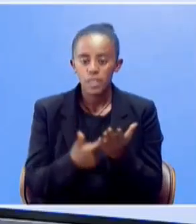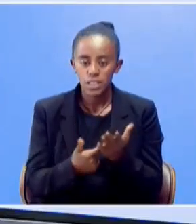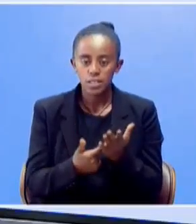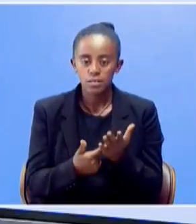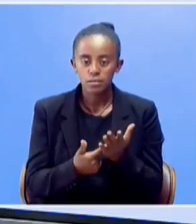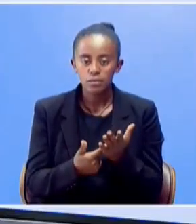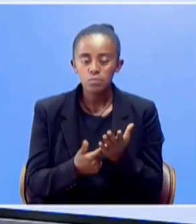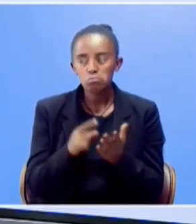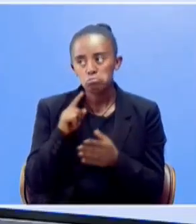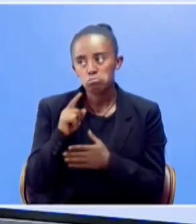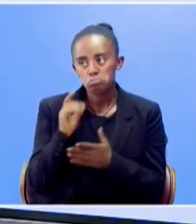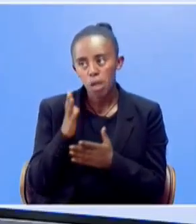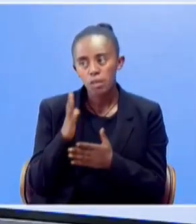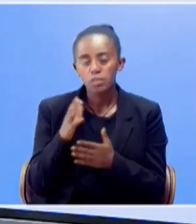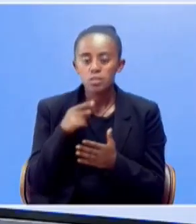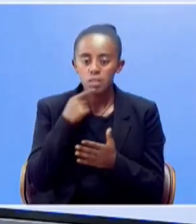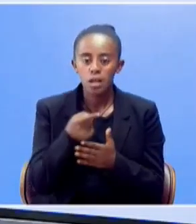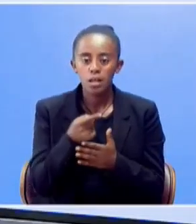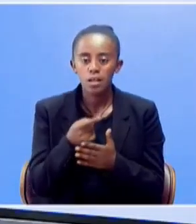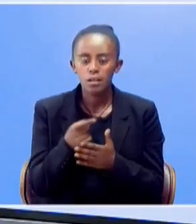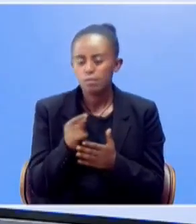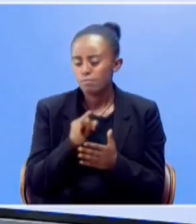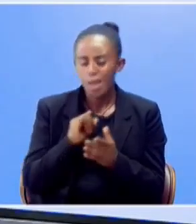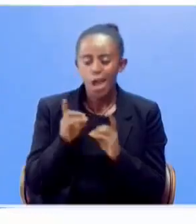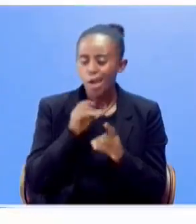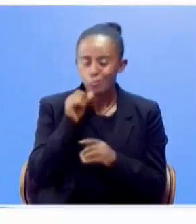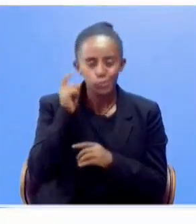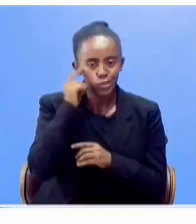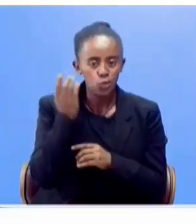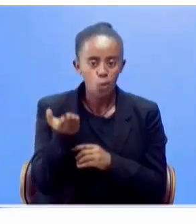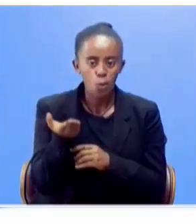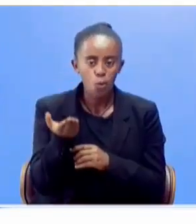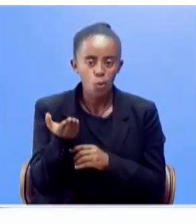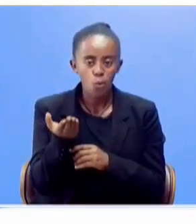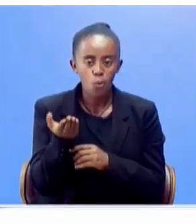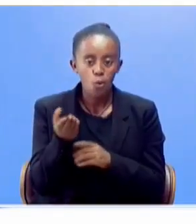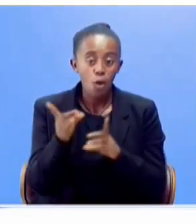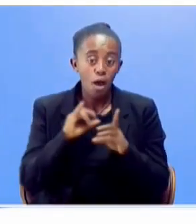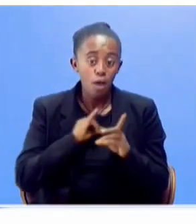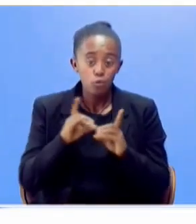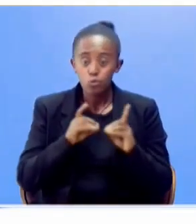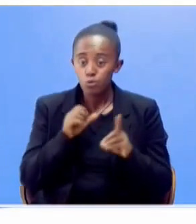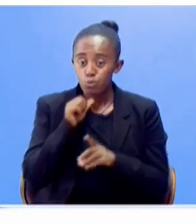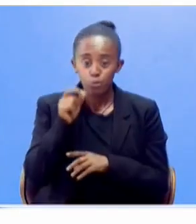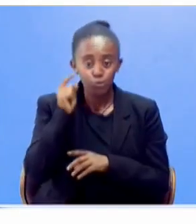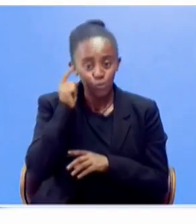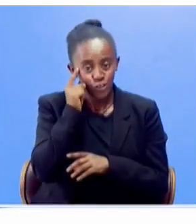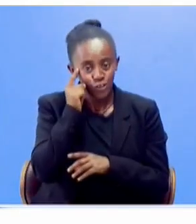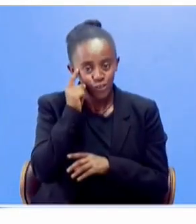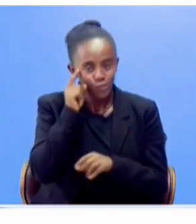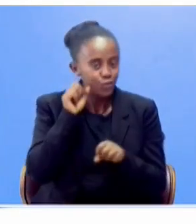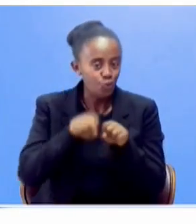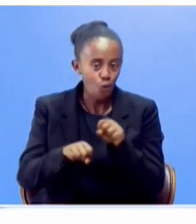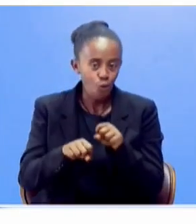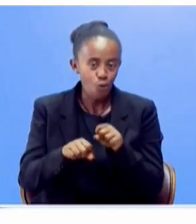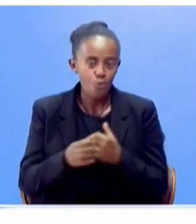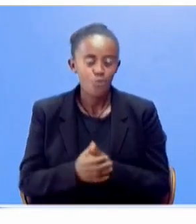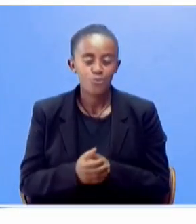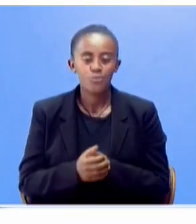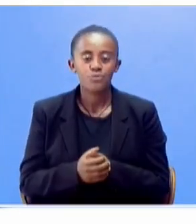He might say like this. I don't think so. I don't think so. I